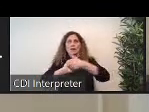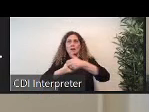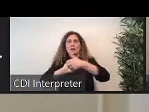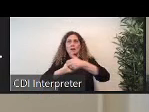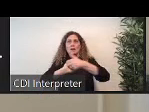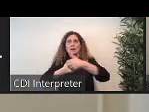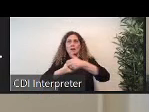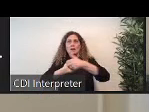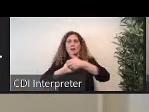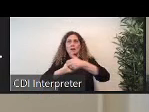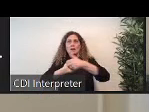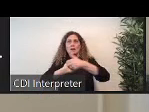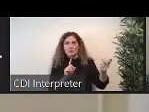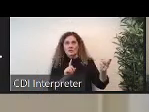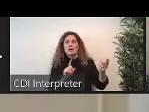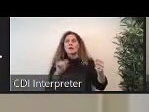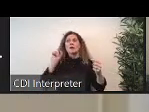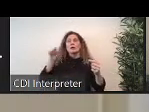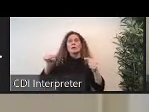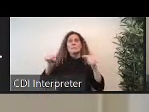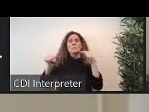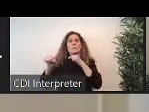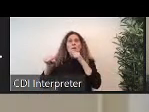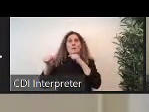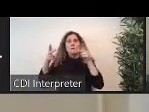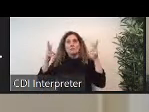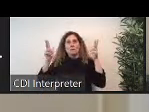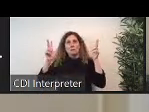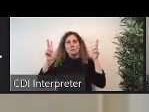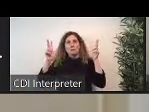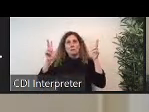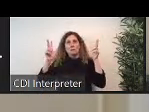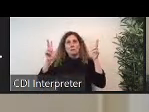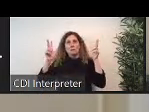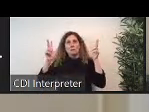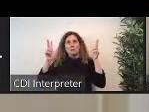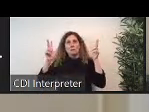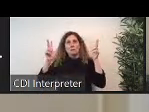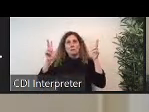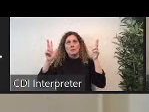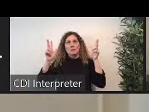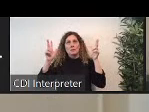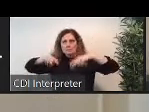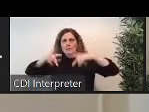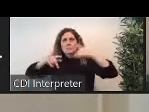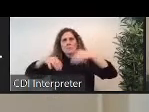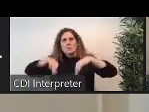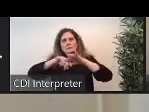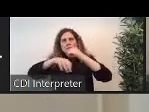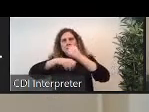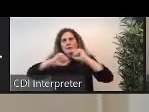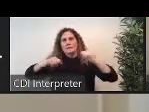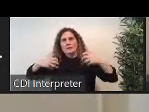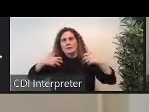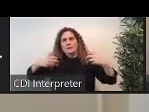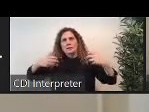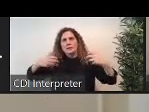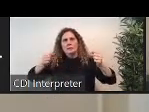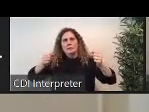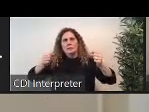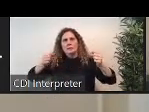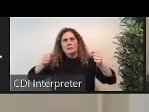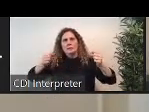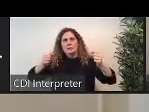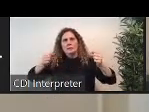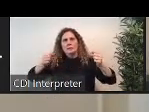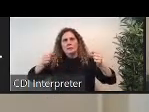to respond to questions and recommendations. But I want people to know that the individuals at the Milwaukee Health Department are working very, very hard on